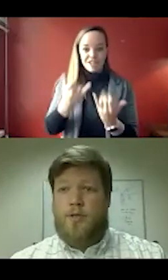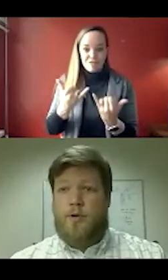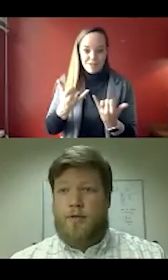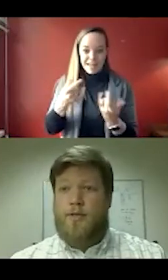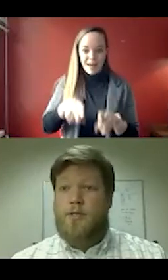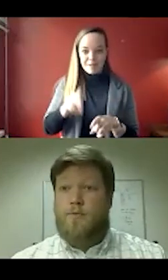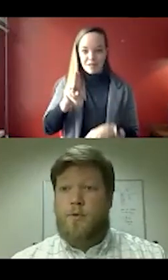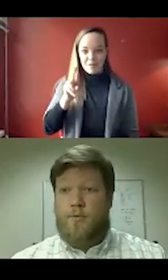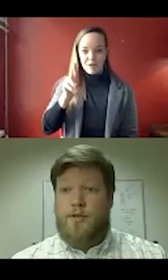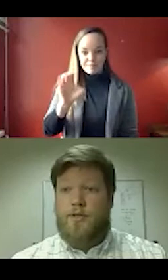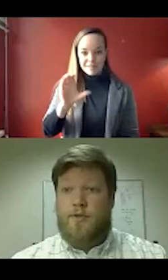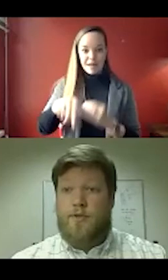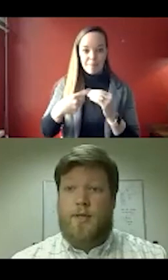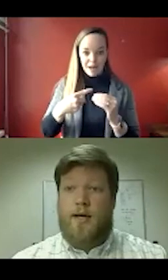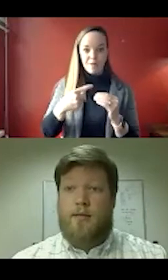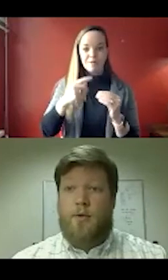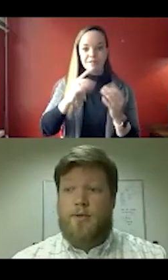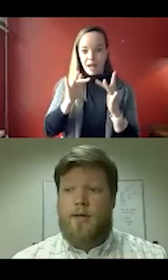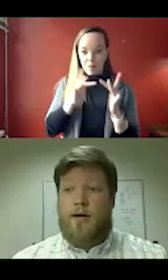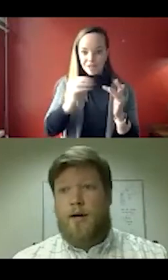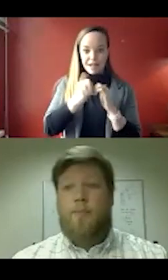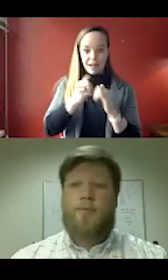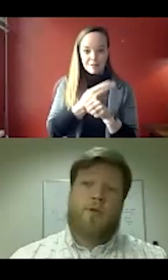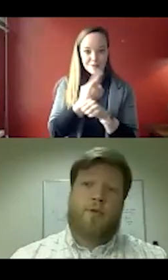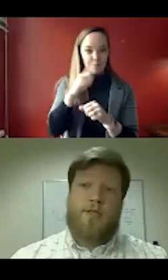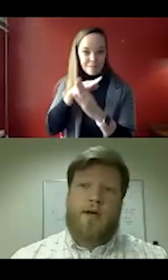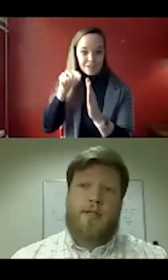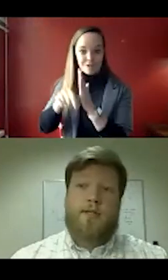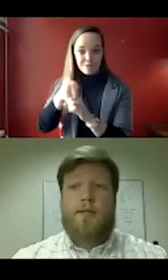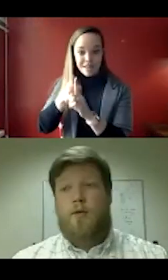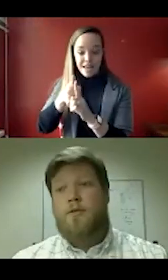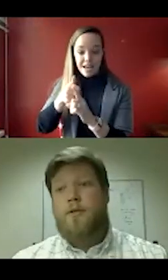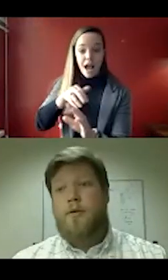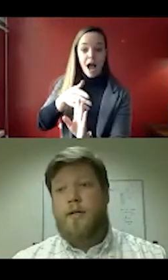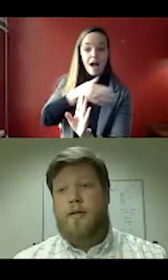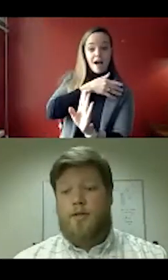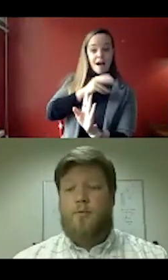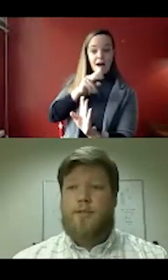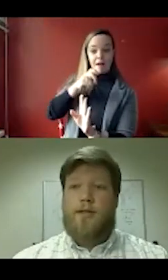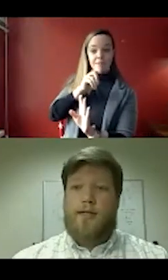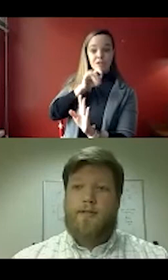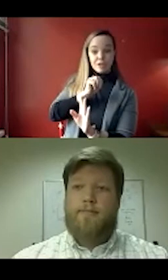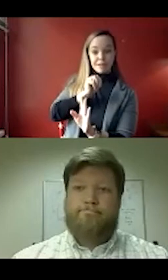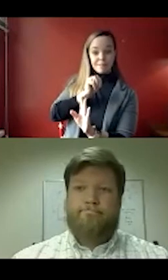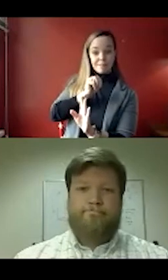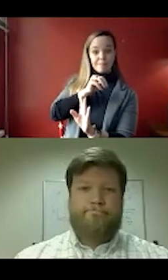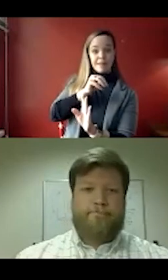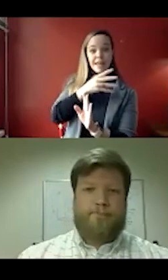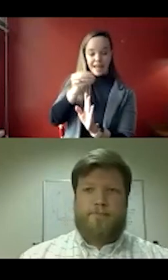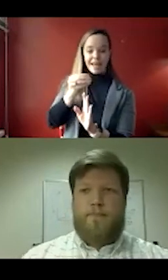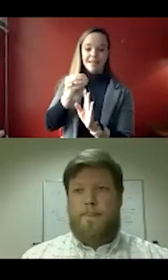social network interventions for the prevention of suicide in both upstream prevention contexts and also in acute risk contexts.